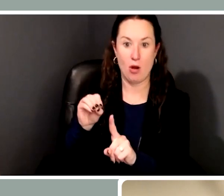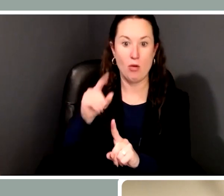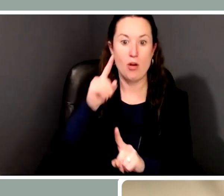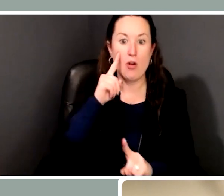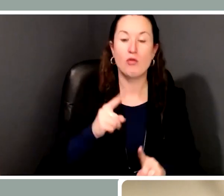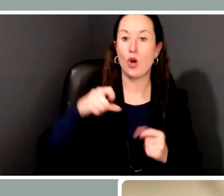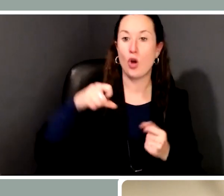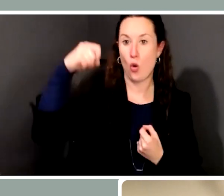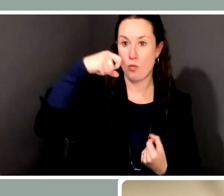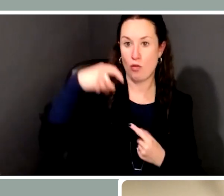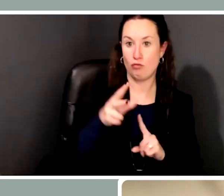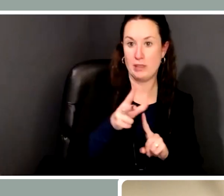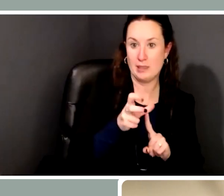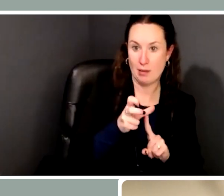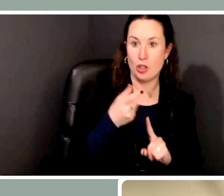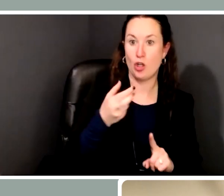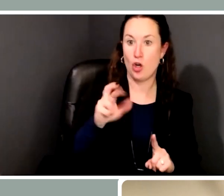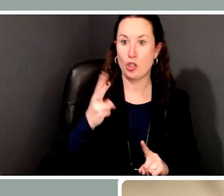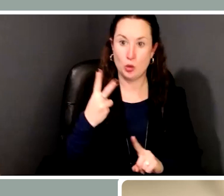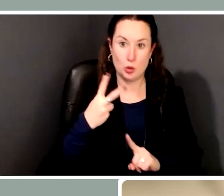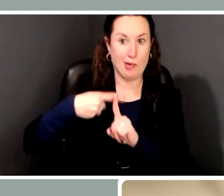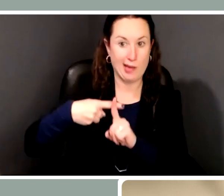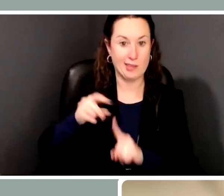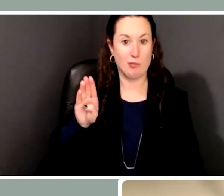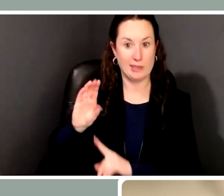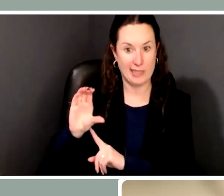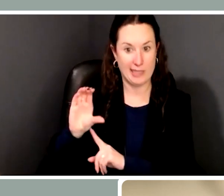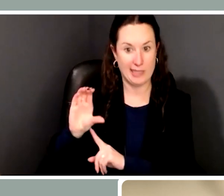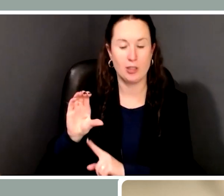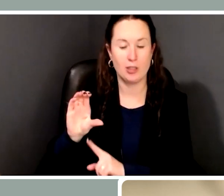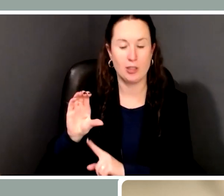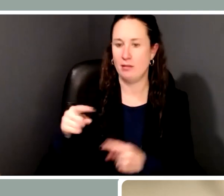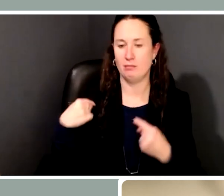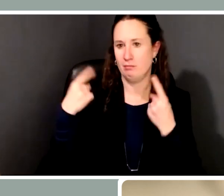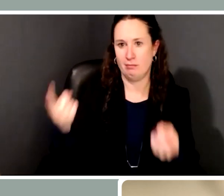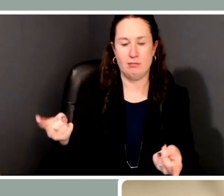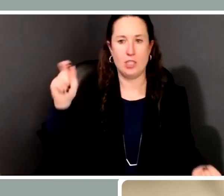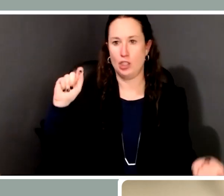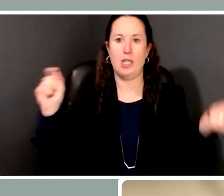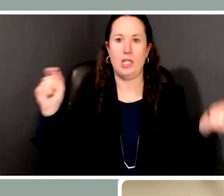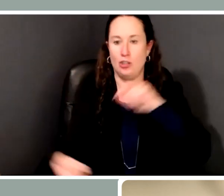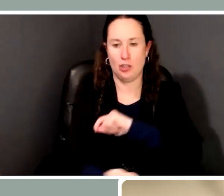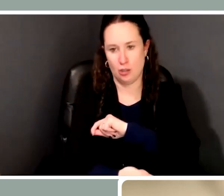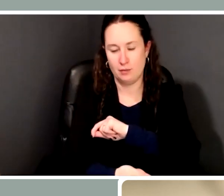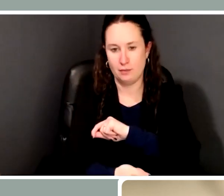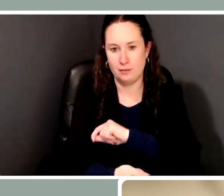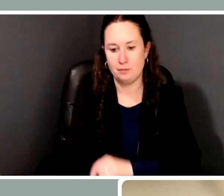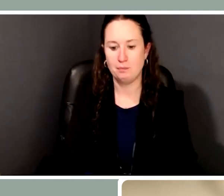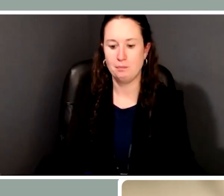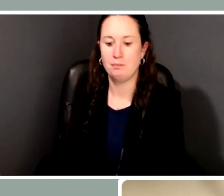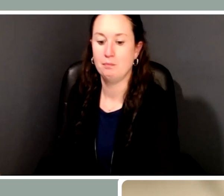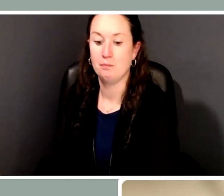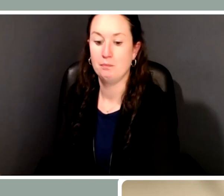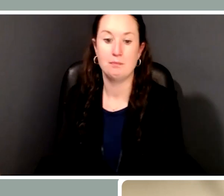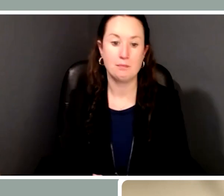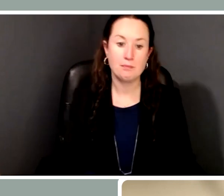positive HER2 negative breast cancer, that is something that has really evolved over time. And I think that if you go back